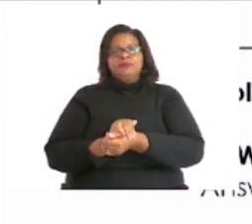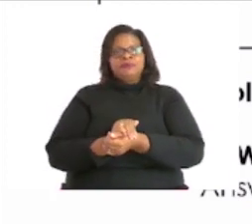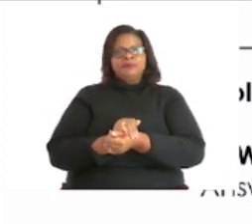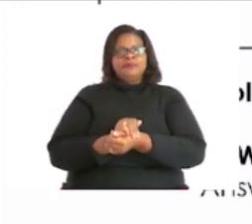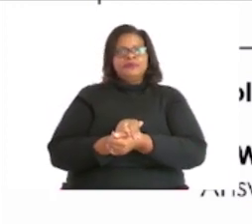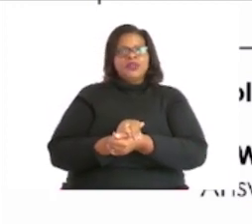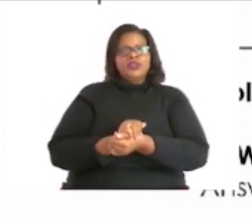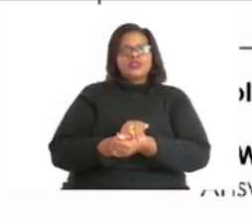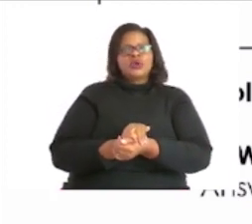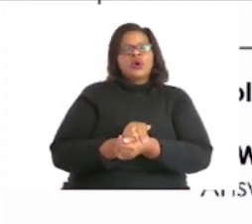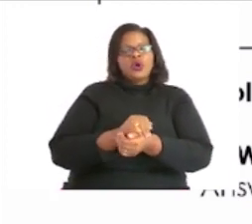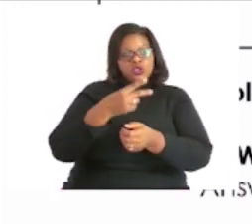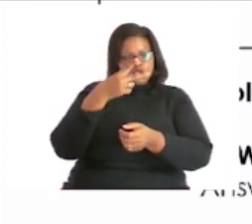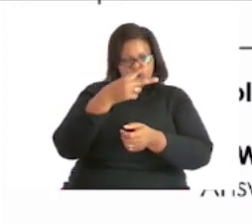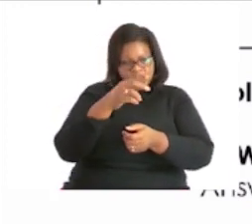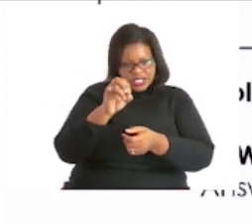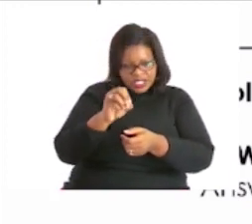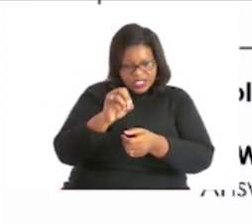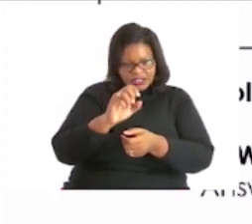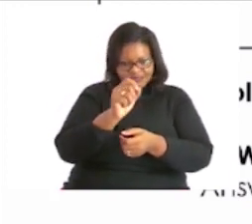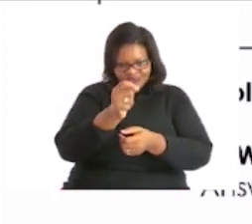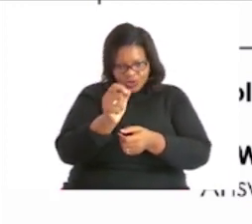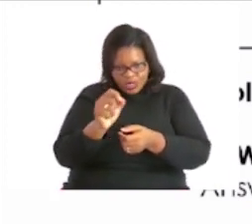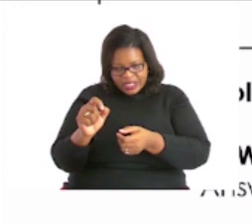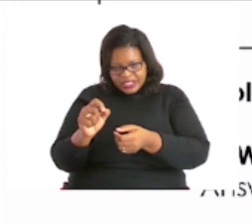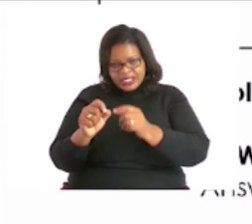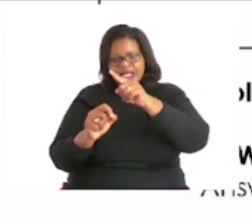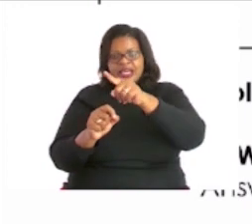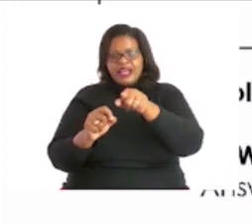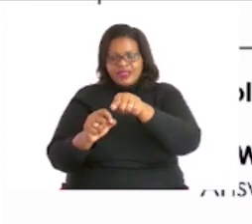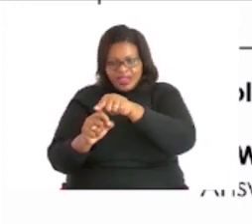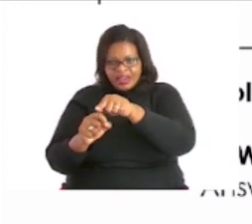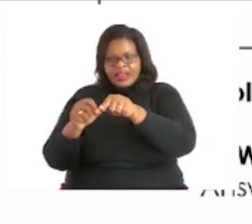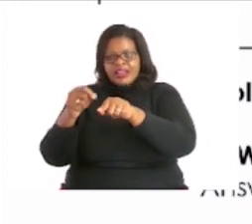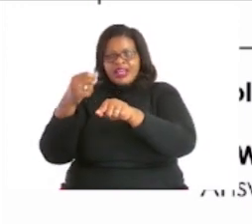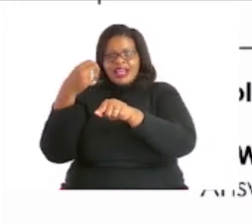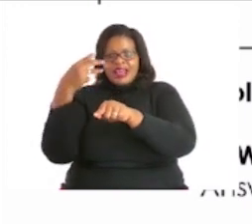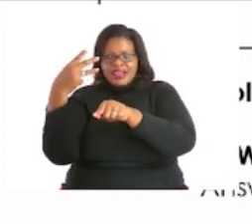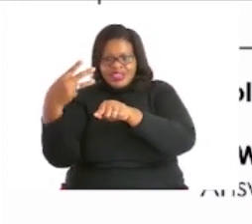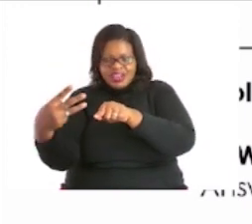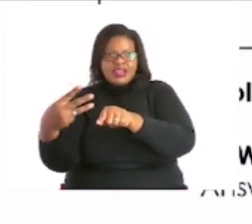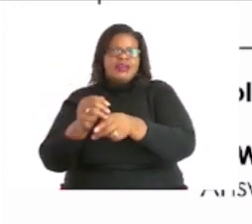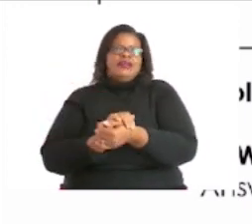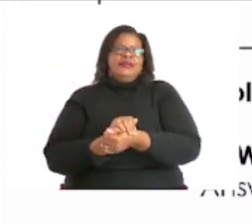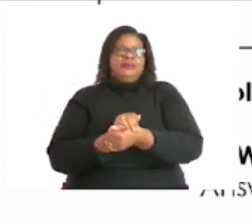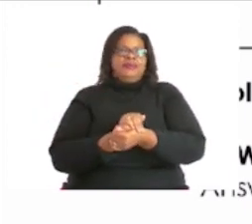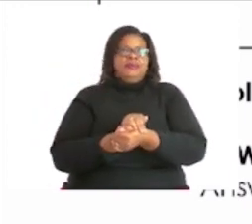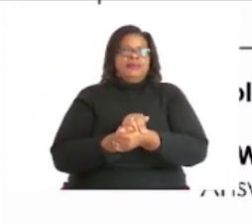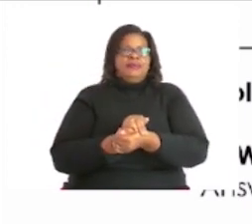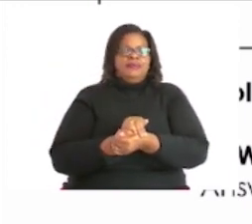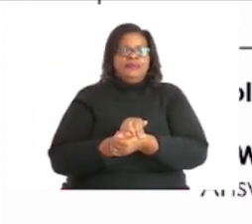hear the word 3. So we write 3, 23. And going back to our rule,